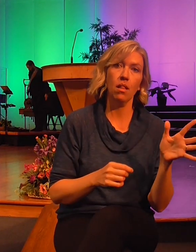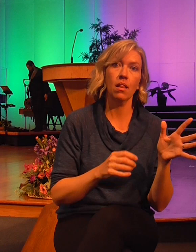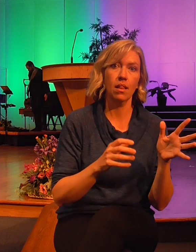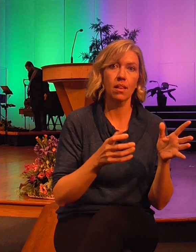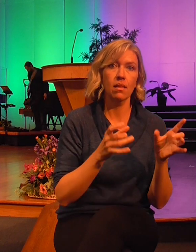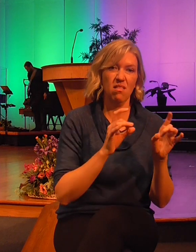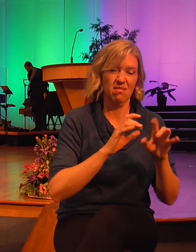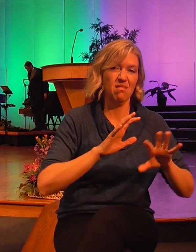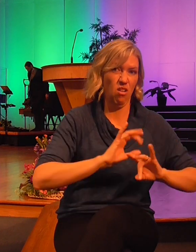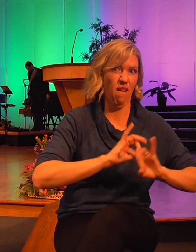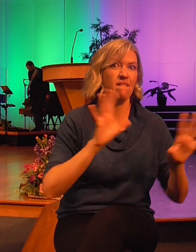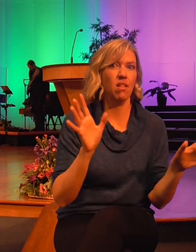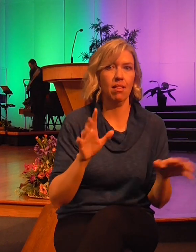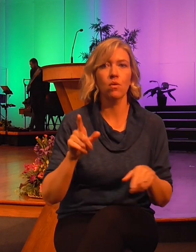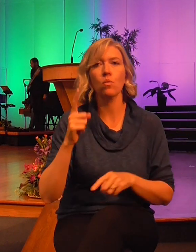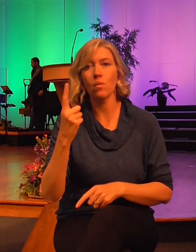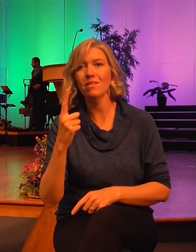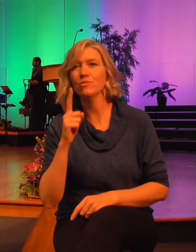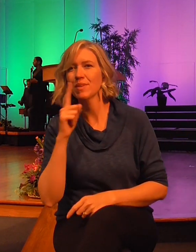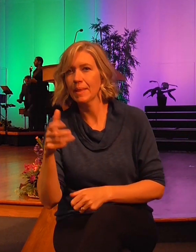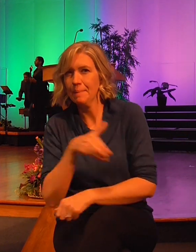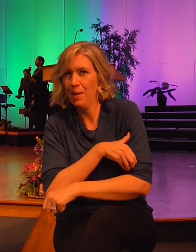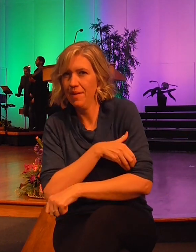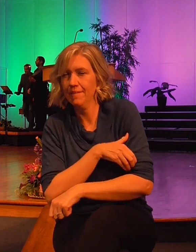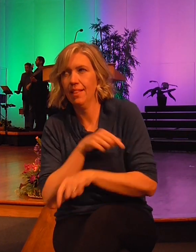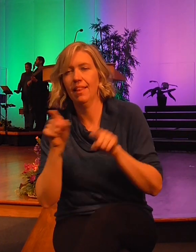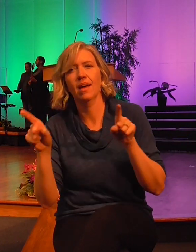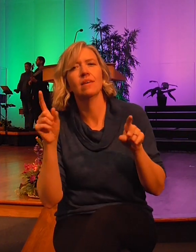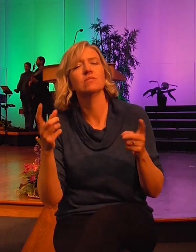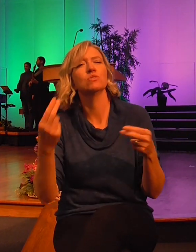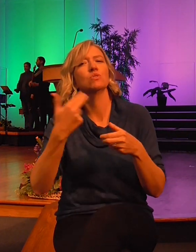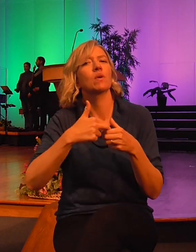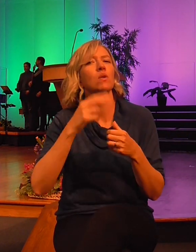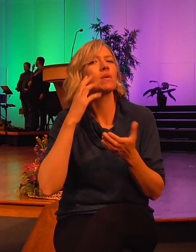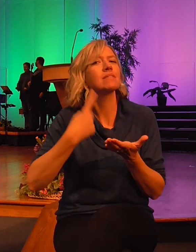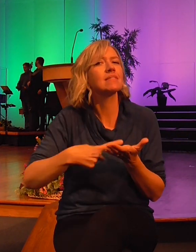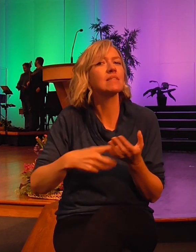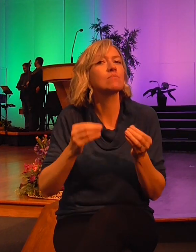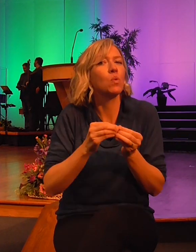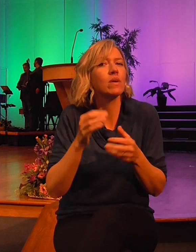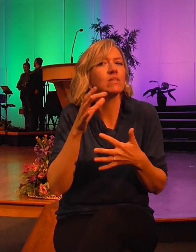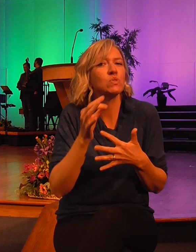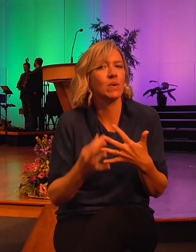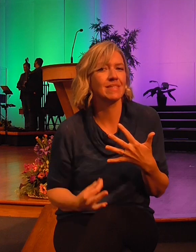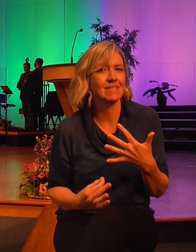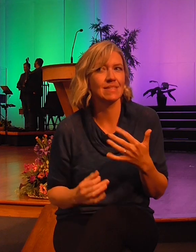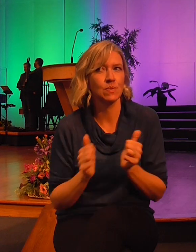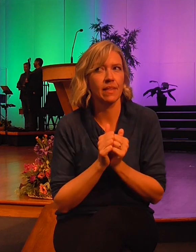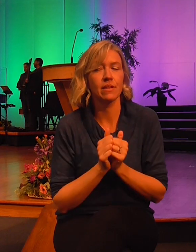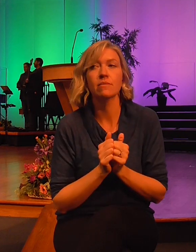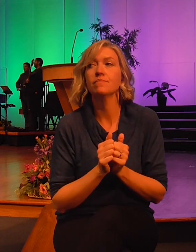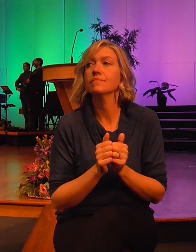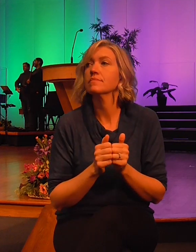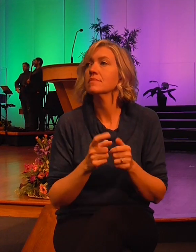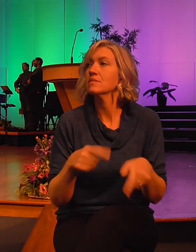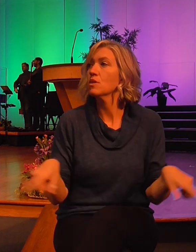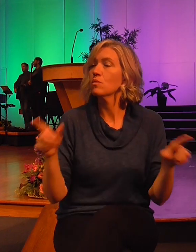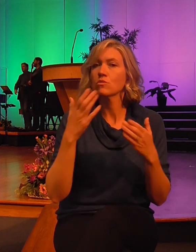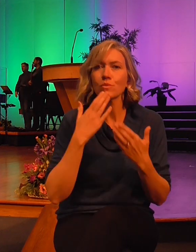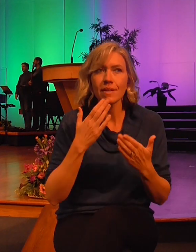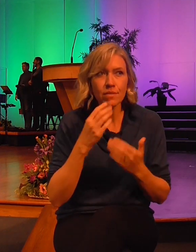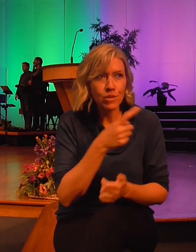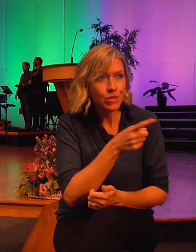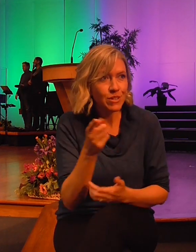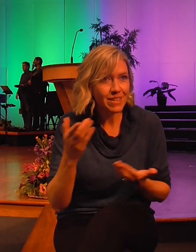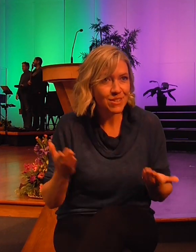really powerful. And so if you want to join me, we'll discuss those and the art of choosing together. With that, so grateful that you're all here,